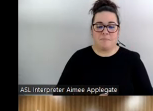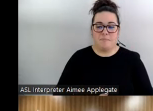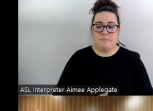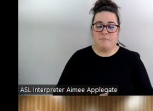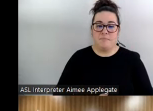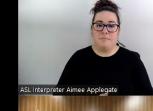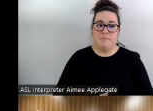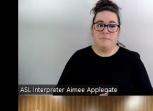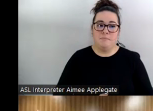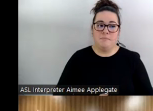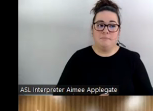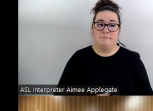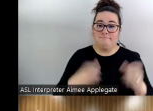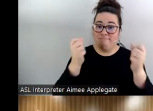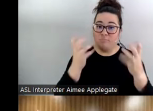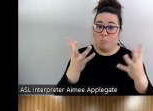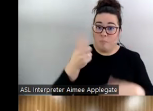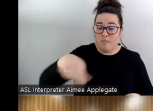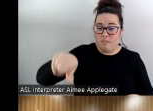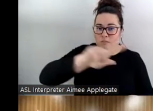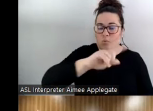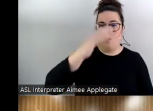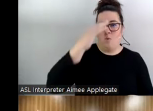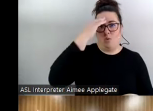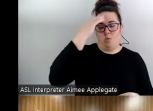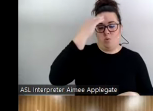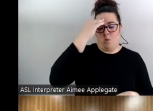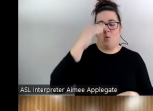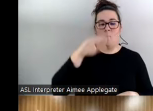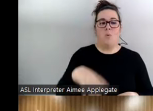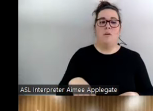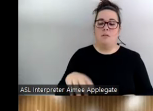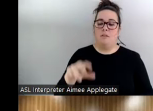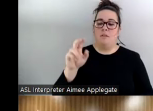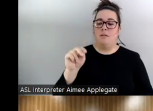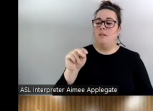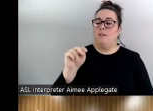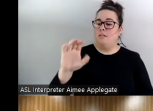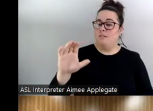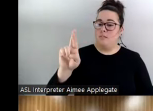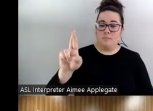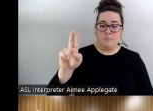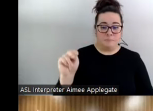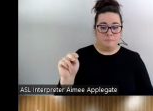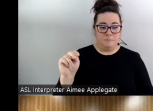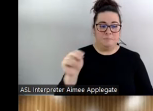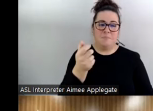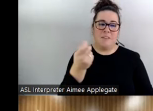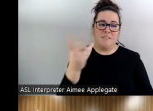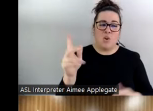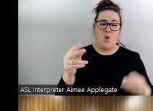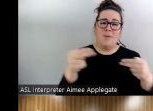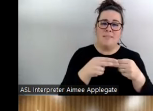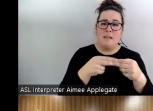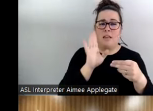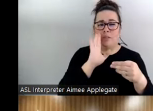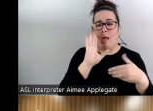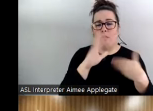know many of you are familiar with NCRN, and so I'll run through the next couple of slides for the interest of